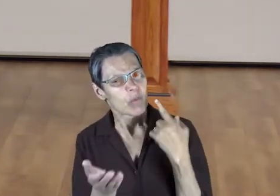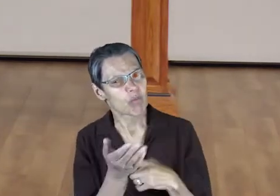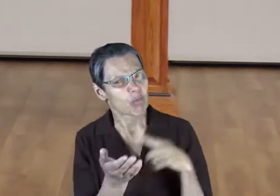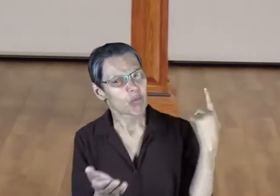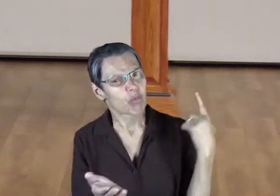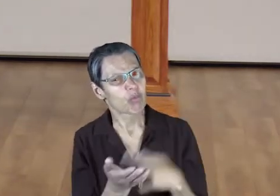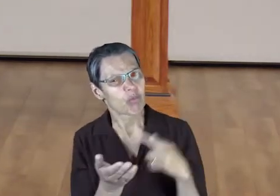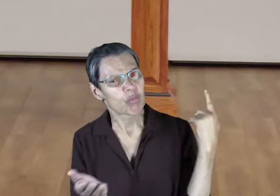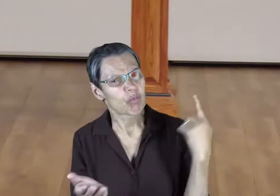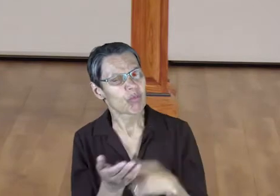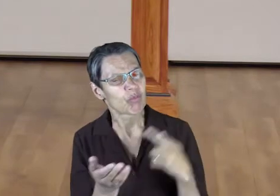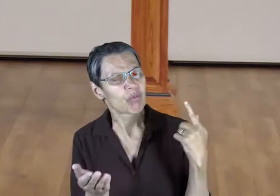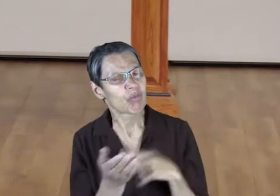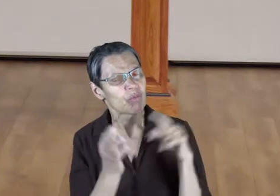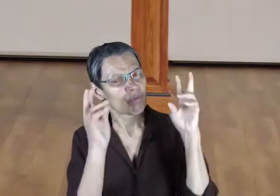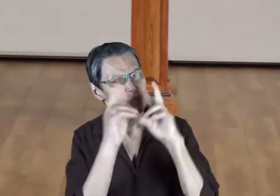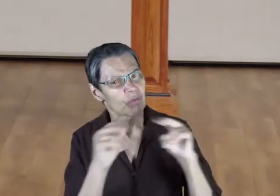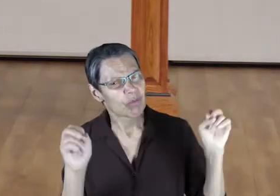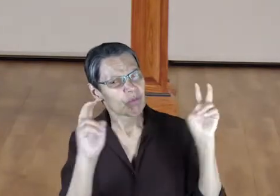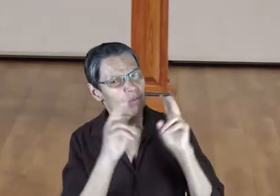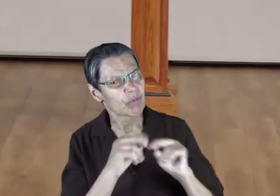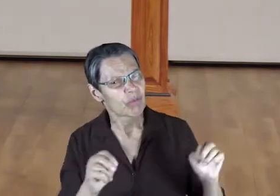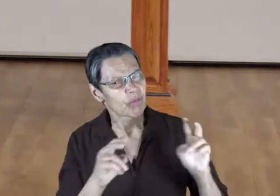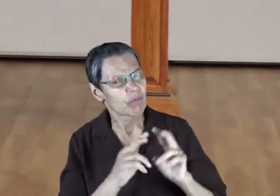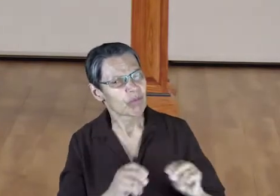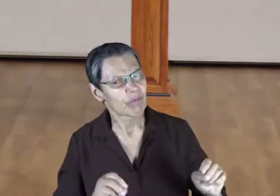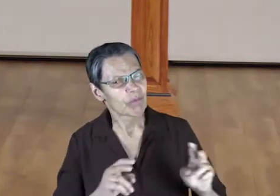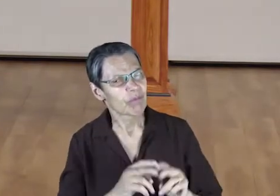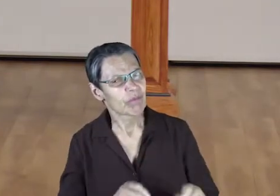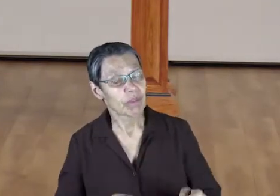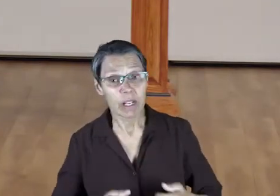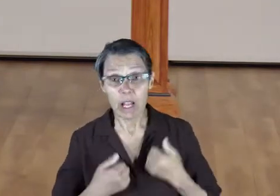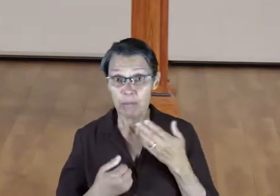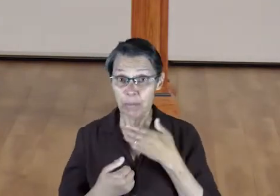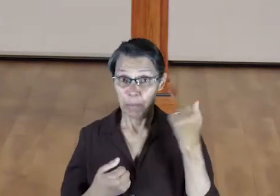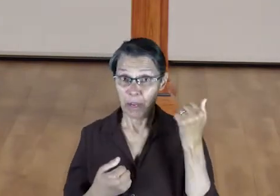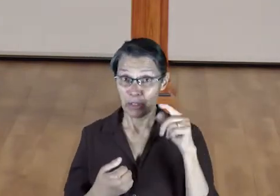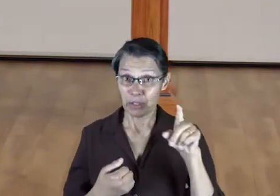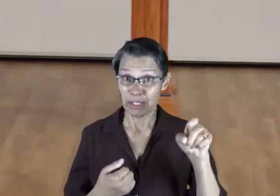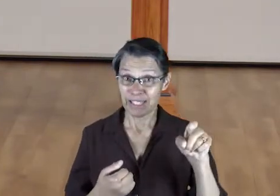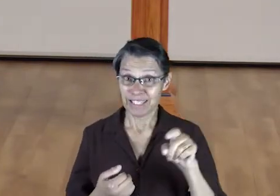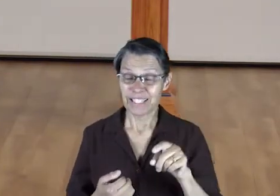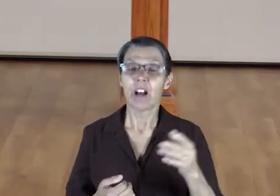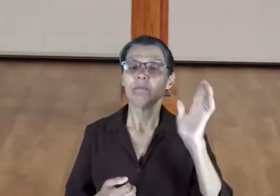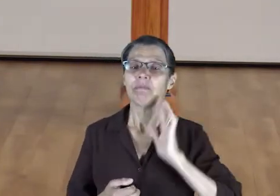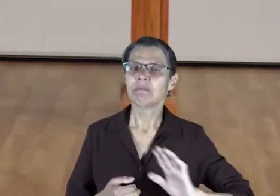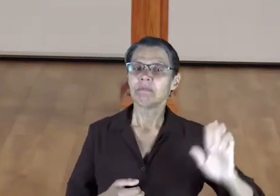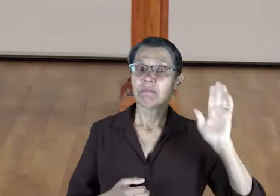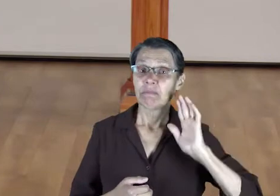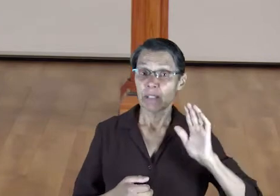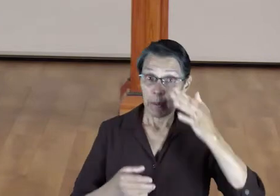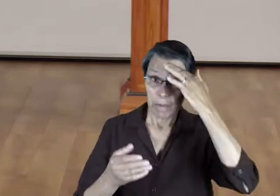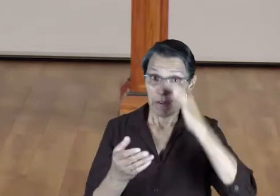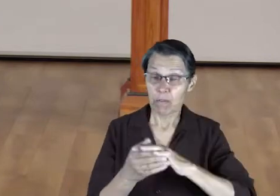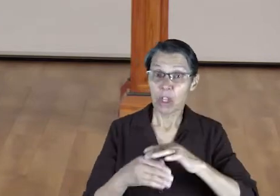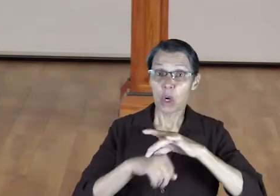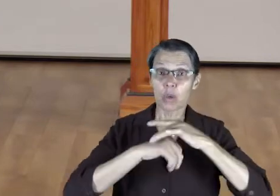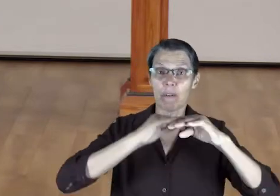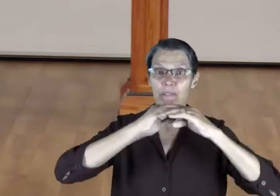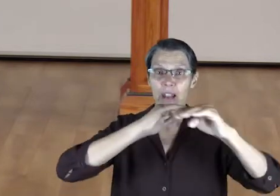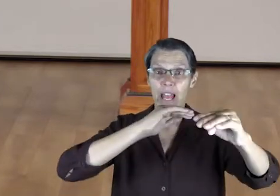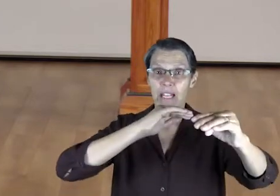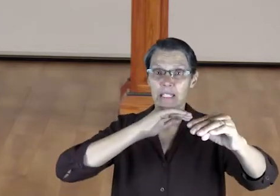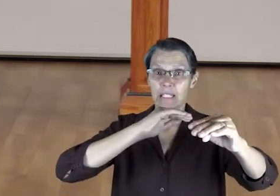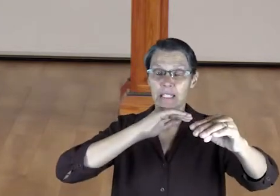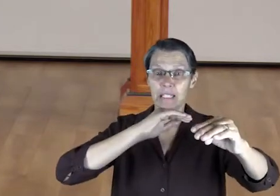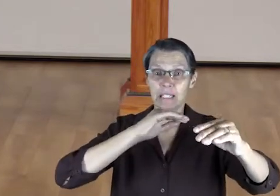just figure that out, somehow we think life would be better. Now, let's understand, in biblical times, the belief was that the earth was